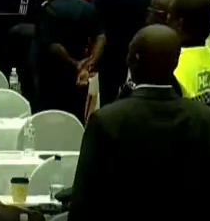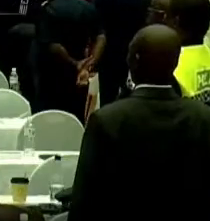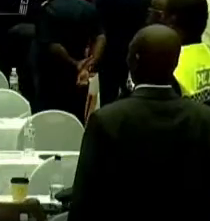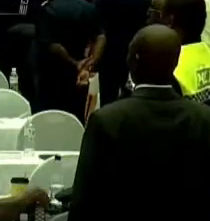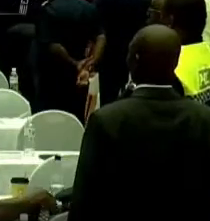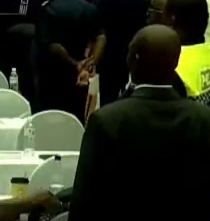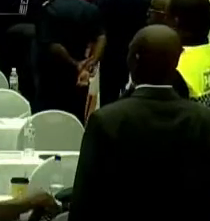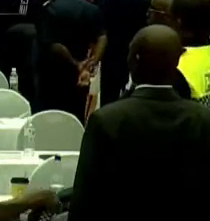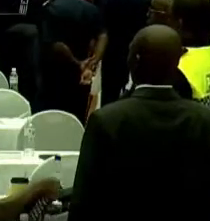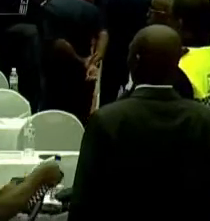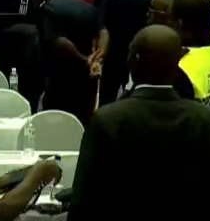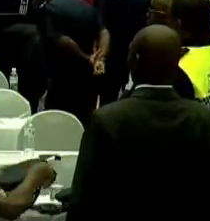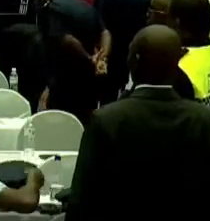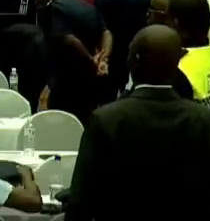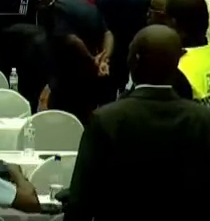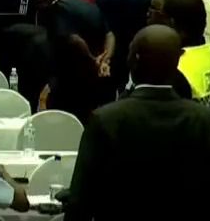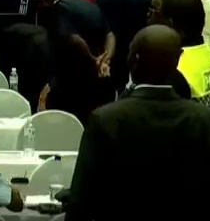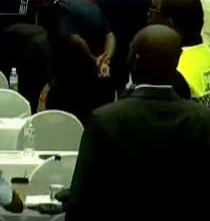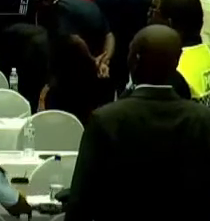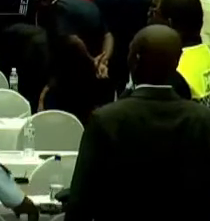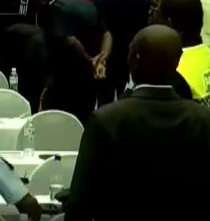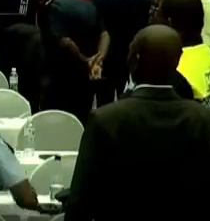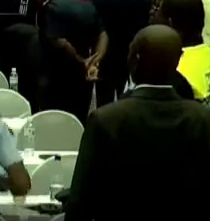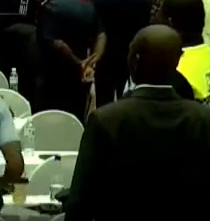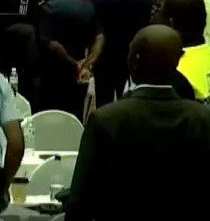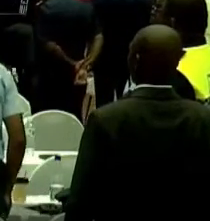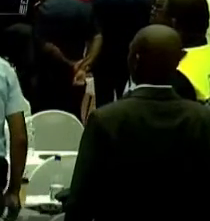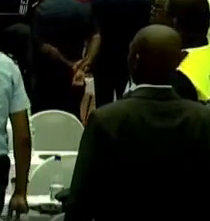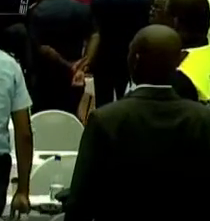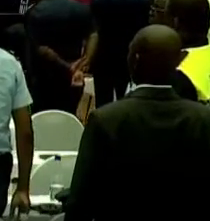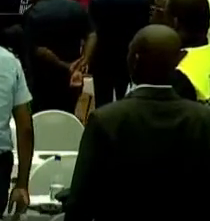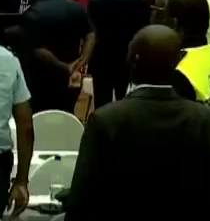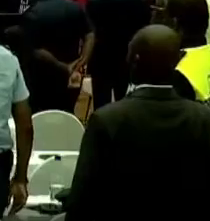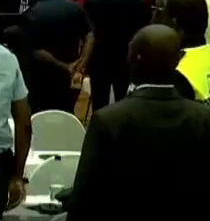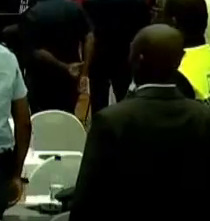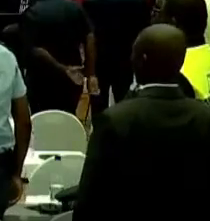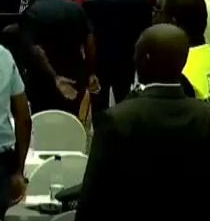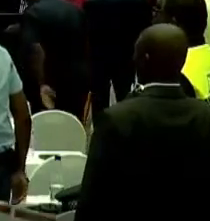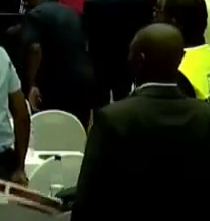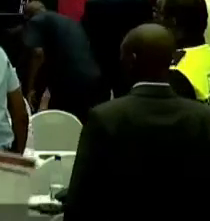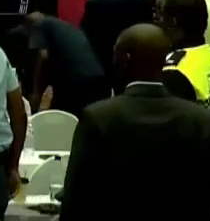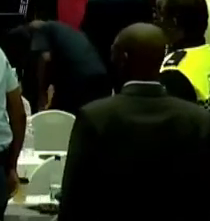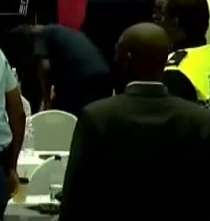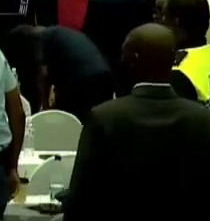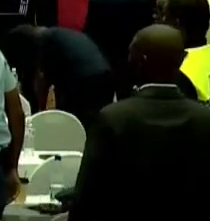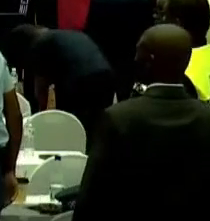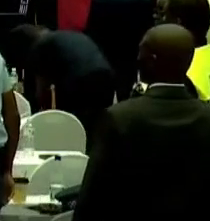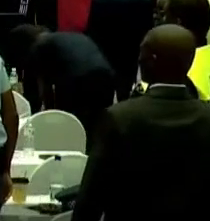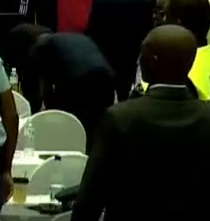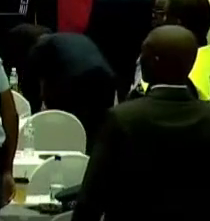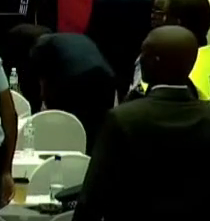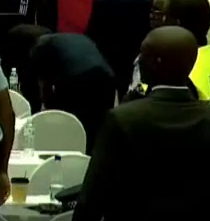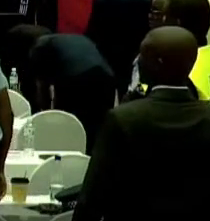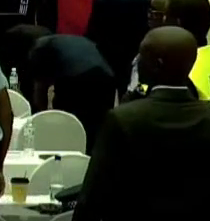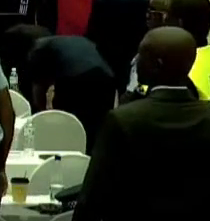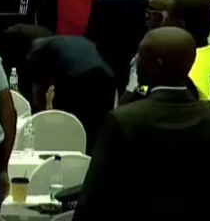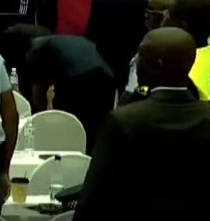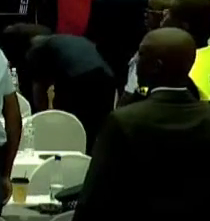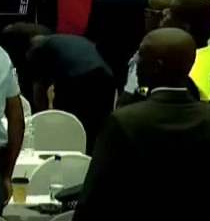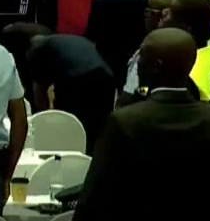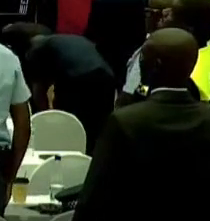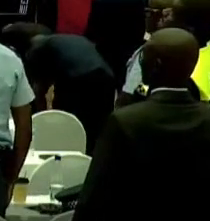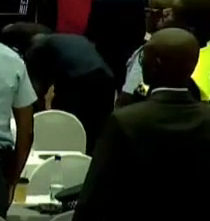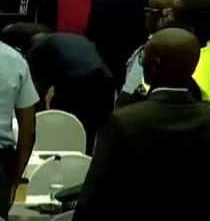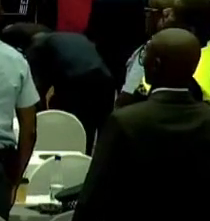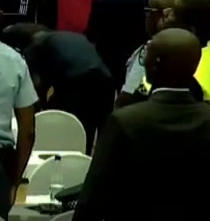ACP office in guiding our VIP or top table to their dining facility. And all of us are invited delegates